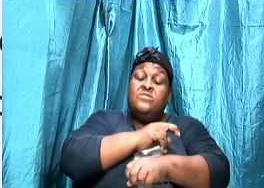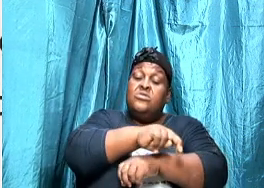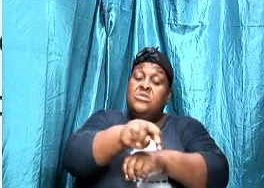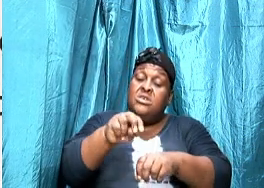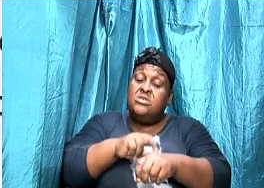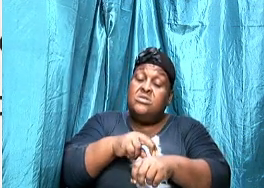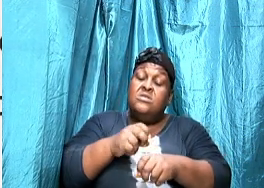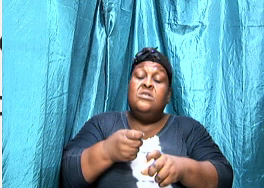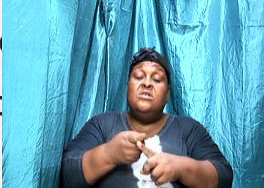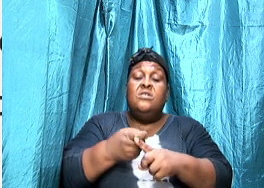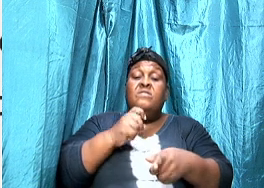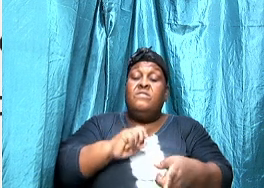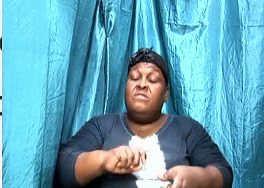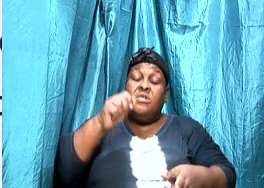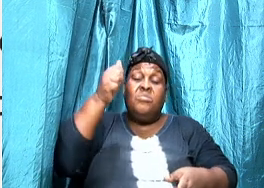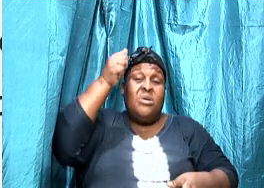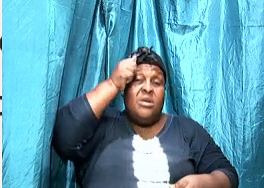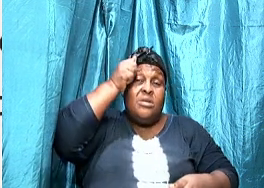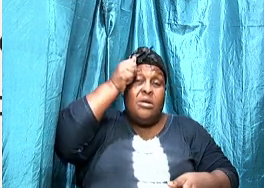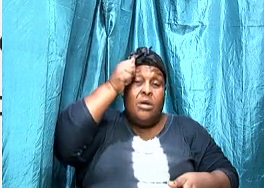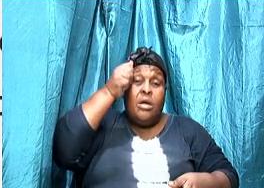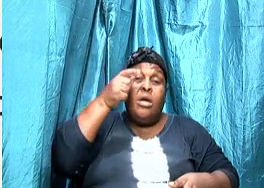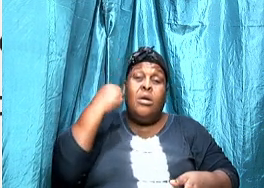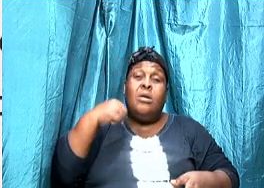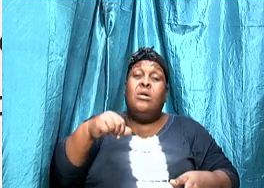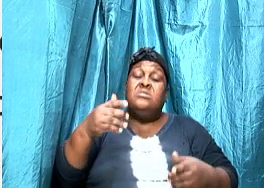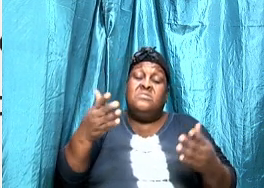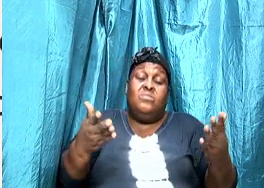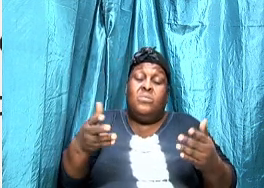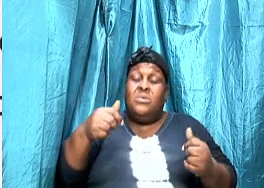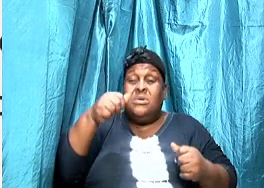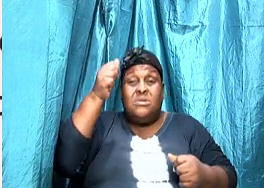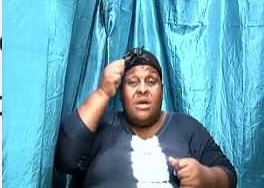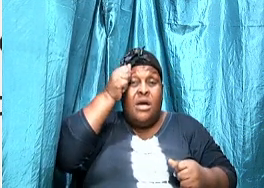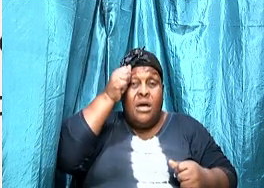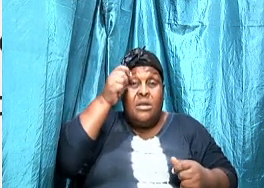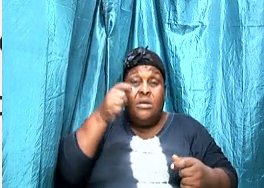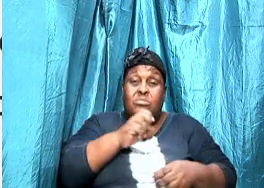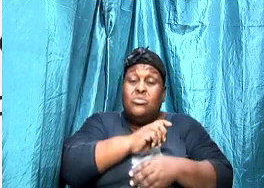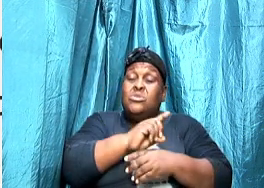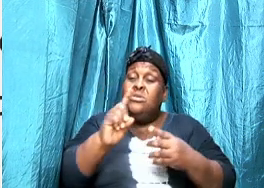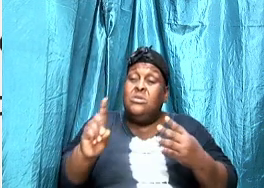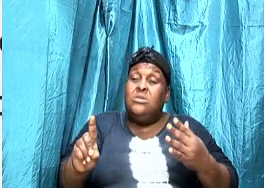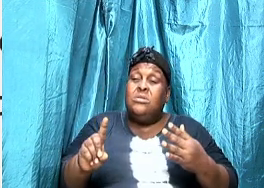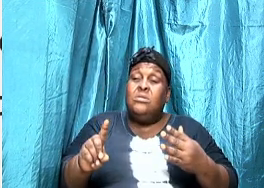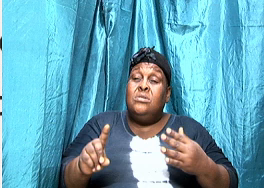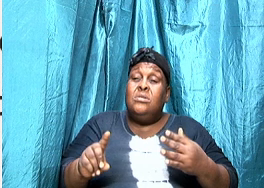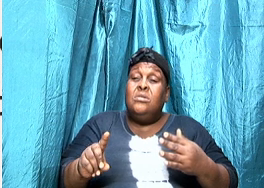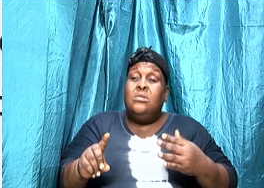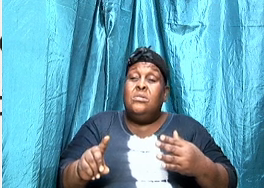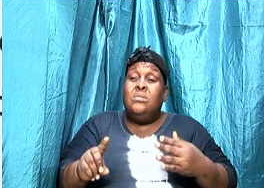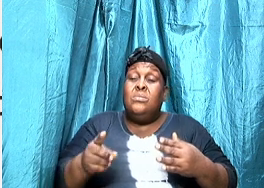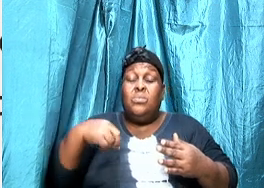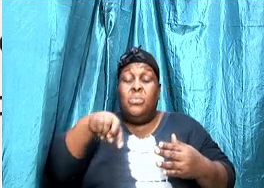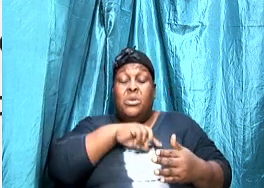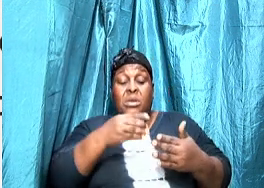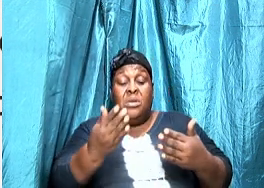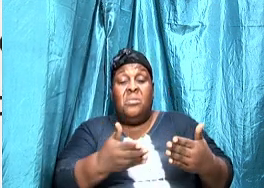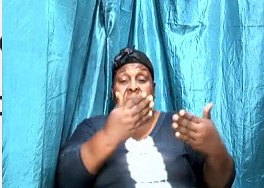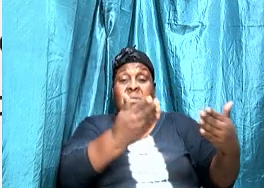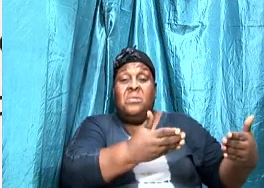Adam. And because of what Adam did, we inherit this nature of sin. But he went on now to say